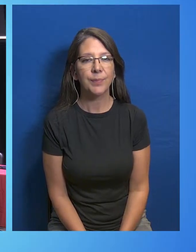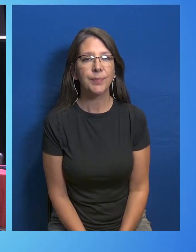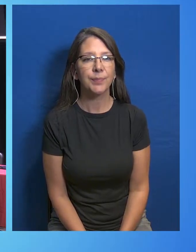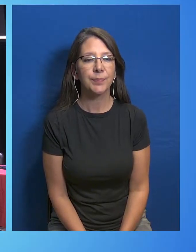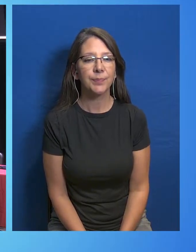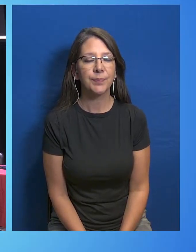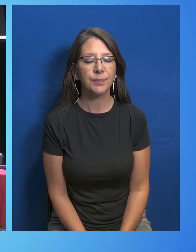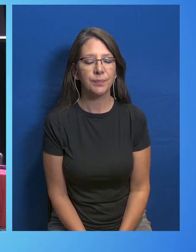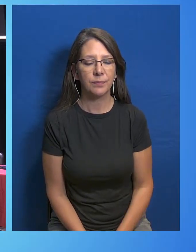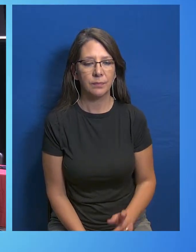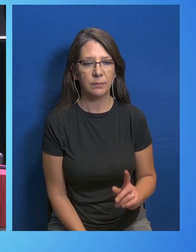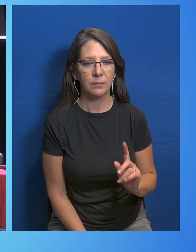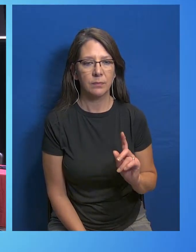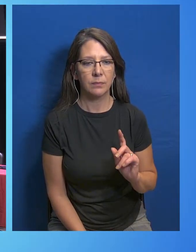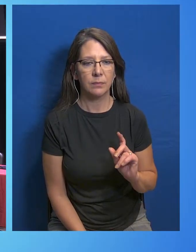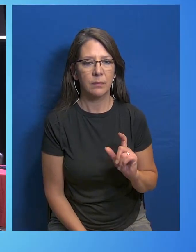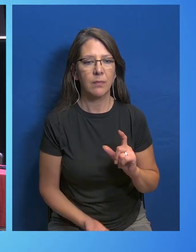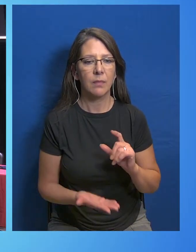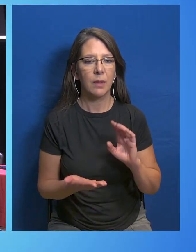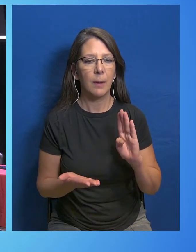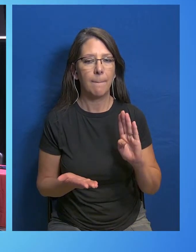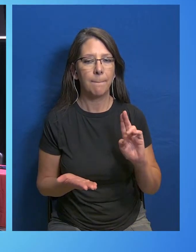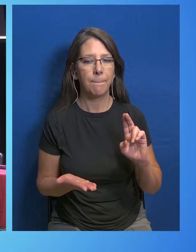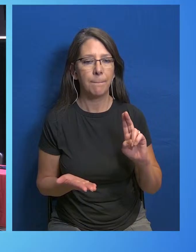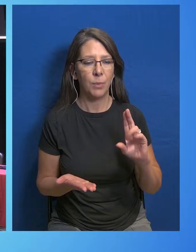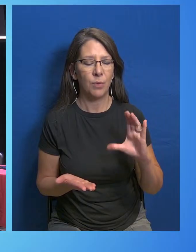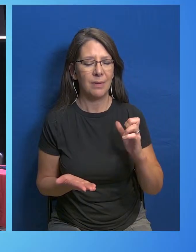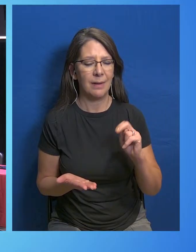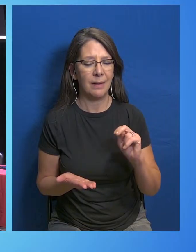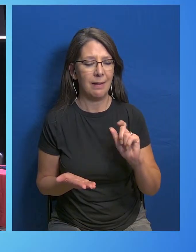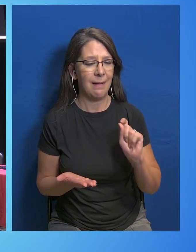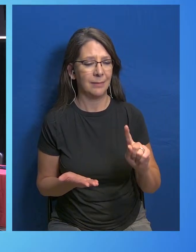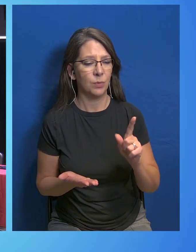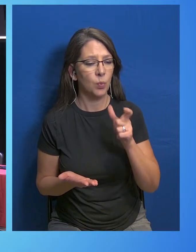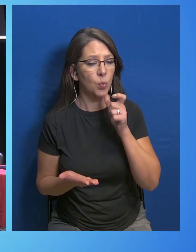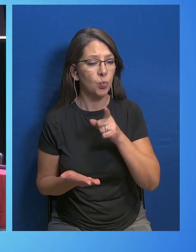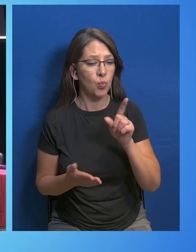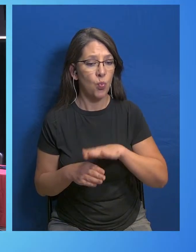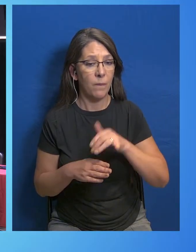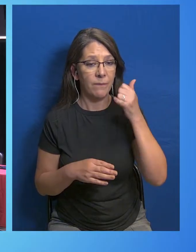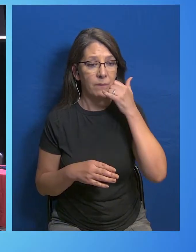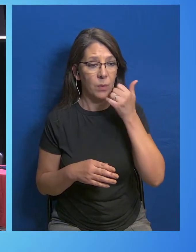Those board members on the phone, do you have any questions?